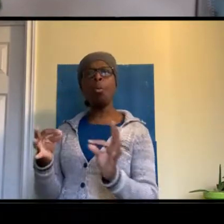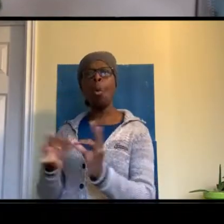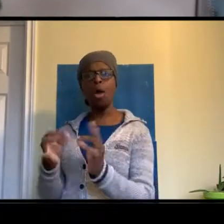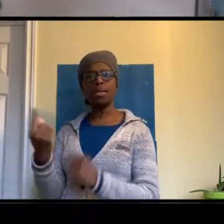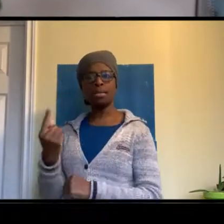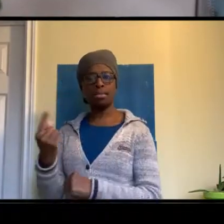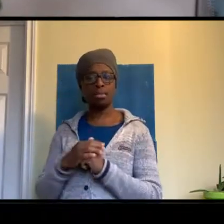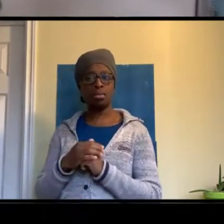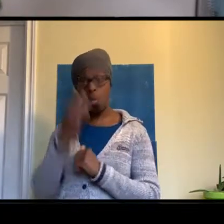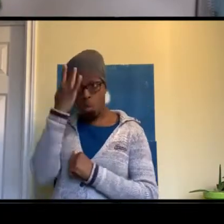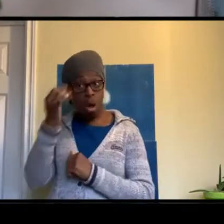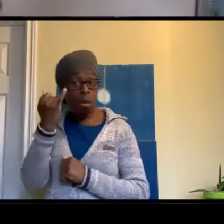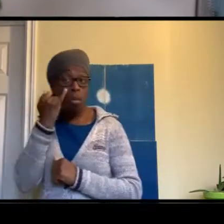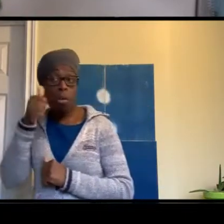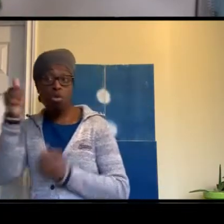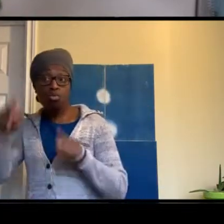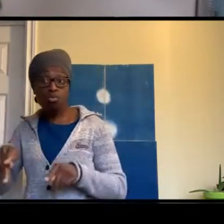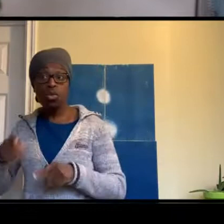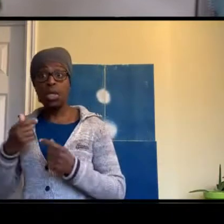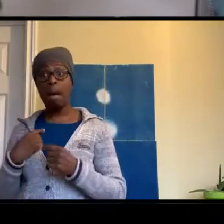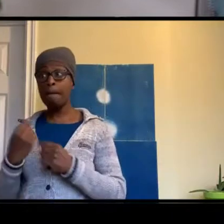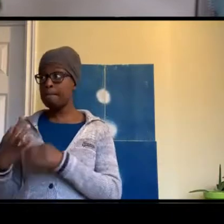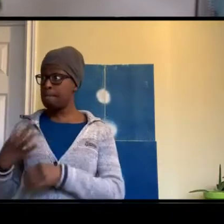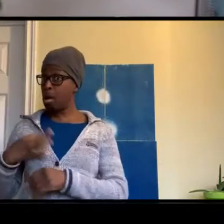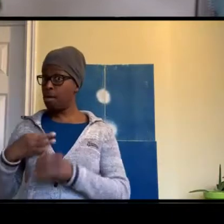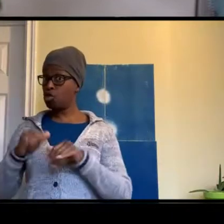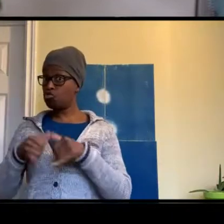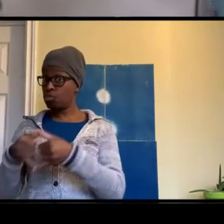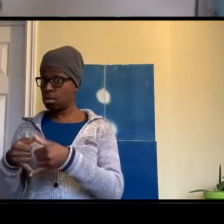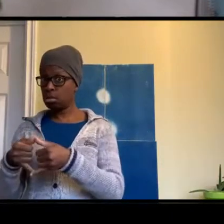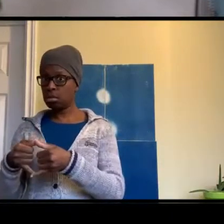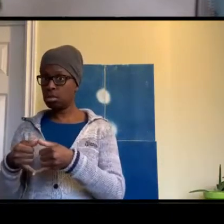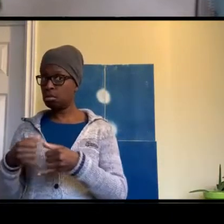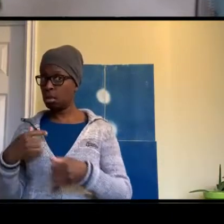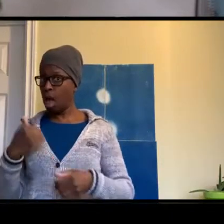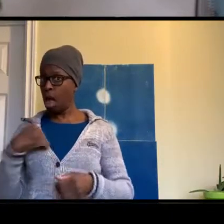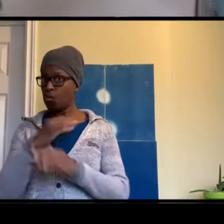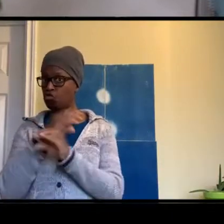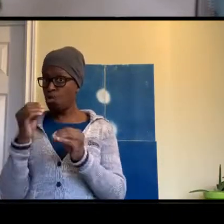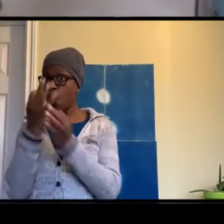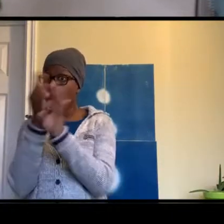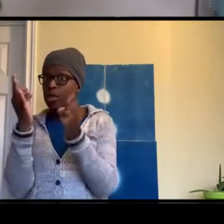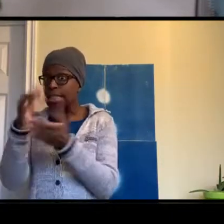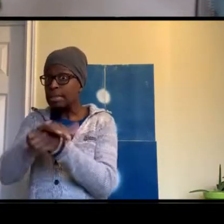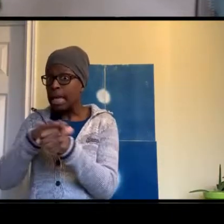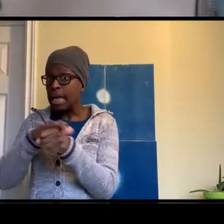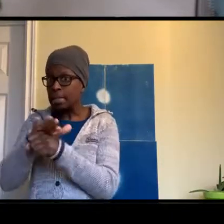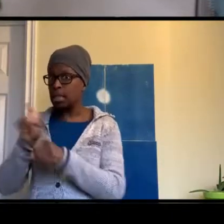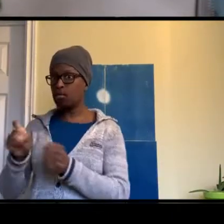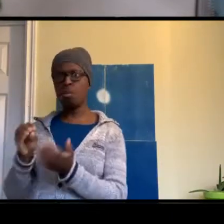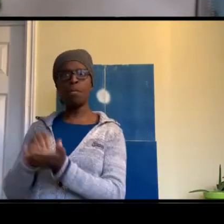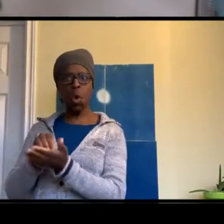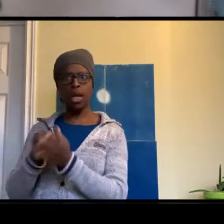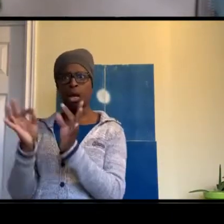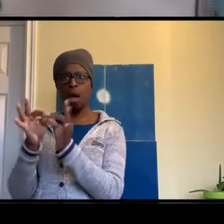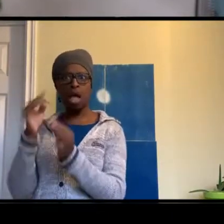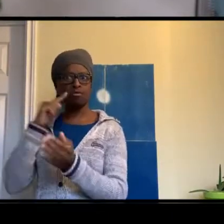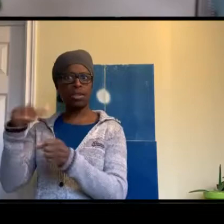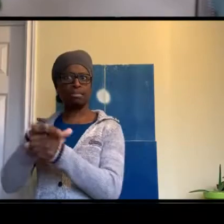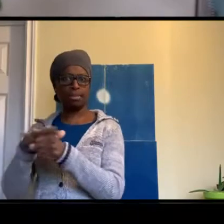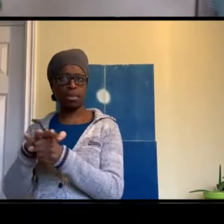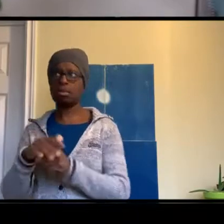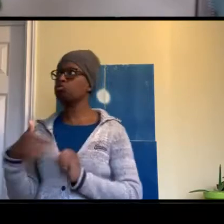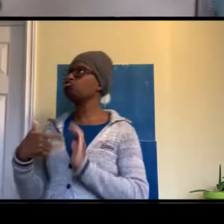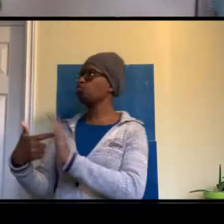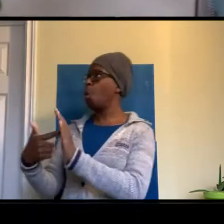you, and show the funders that, this is a big project, but that you're being very resourceful with your money.